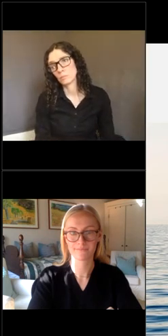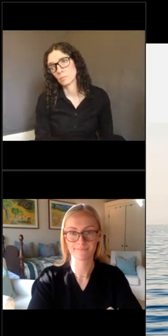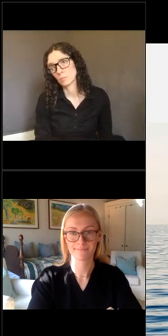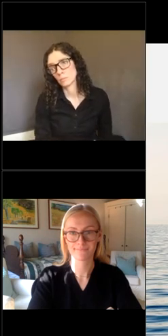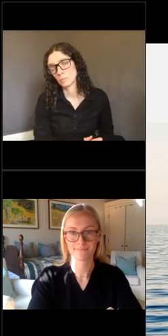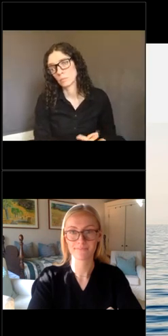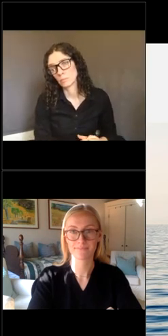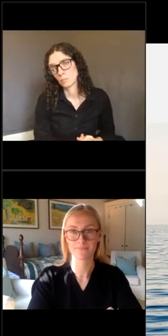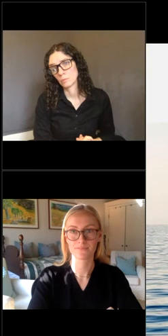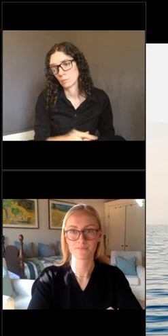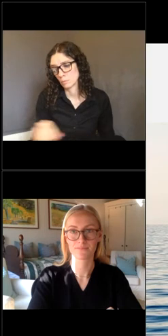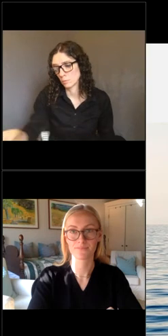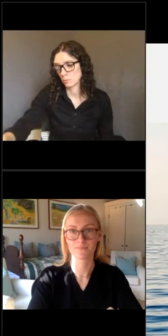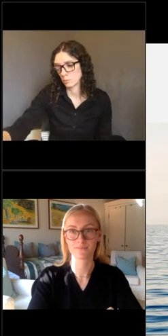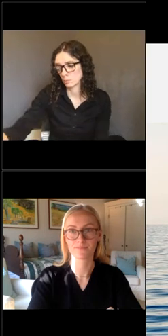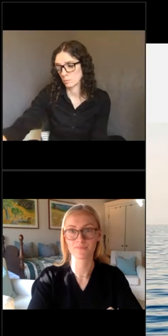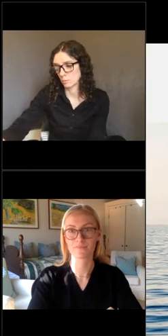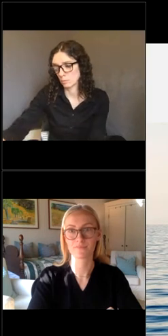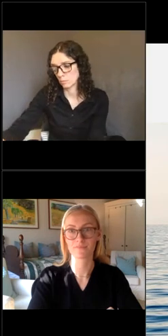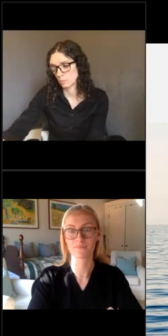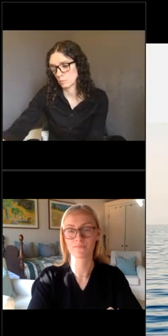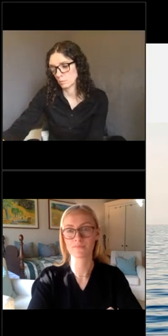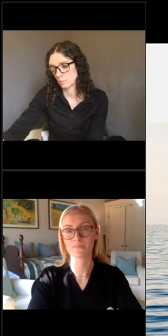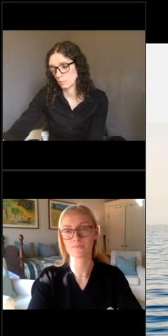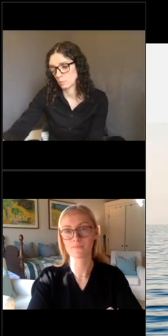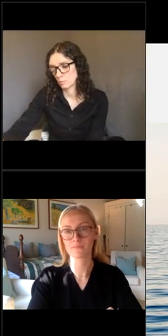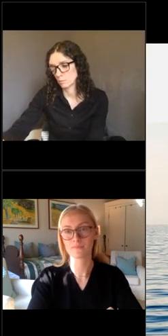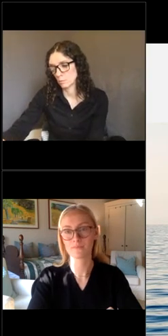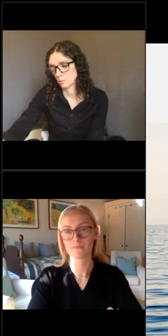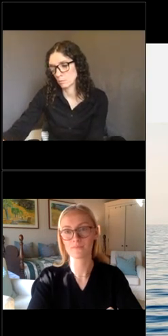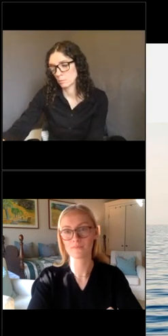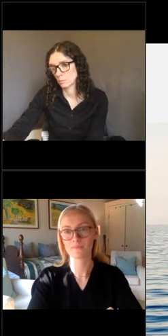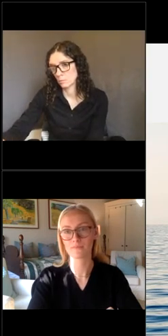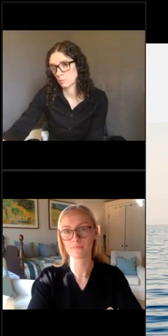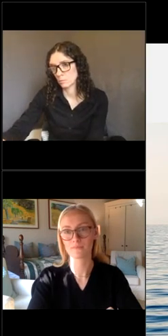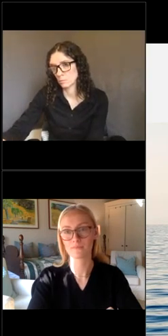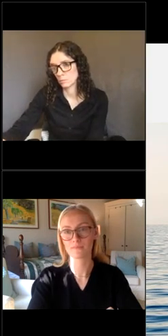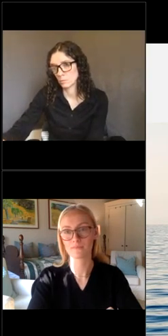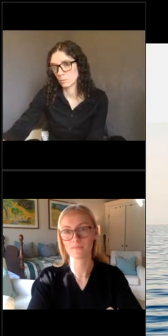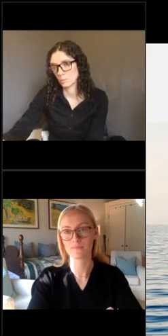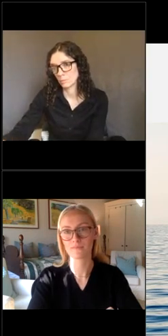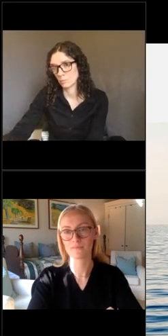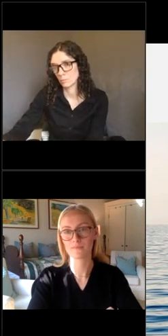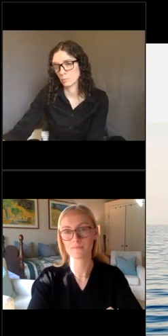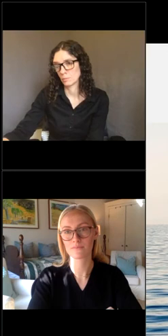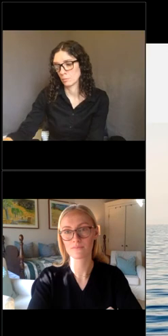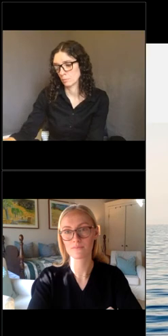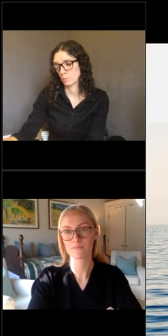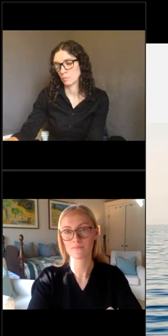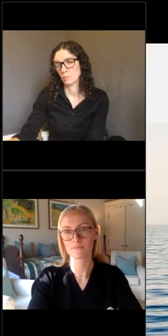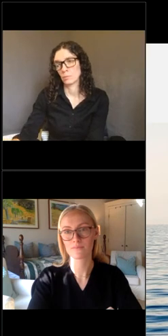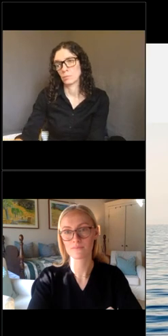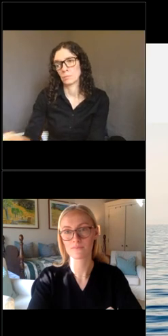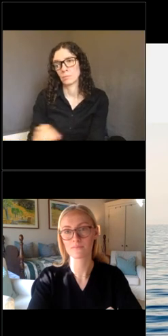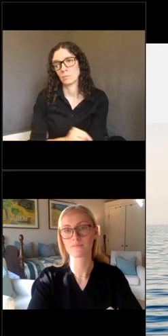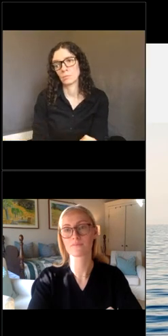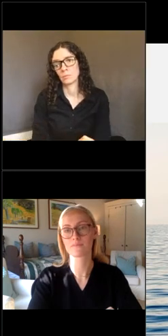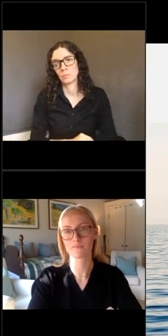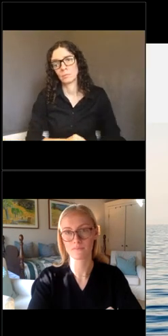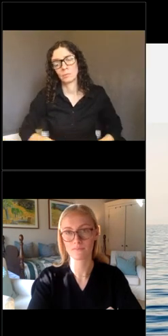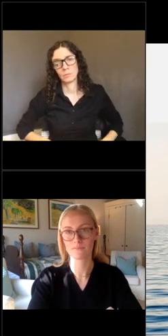are fonts of knowledge for what's going on in the ocean and are